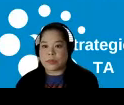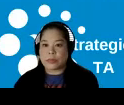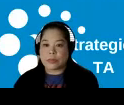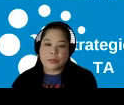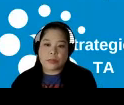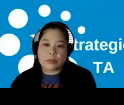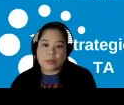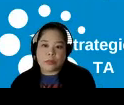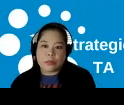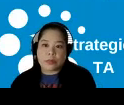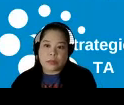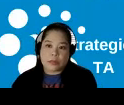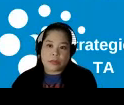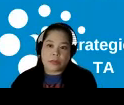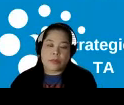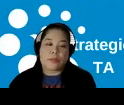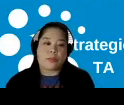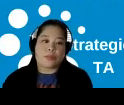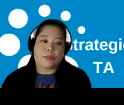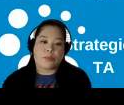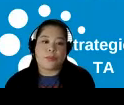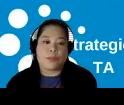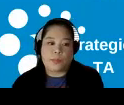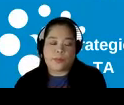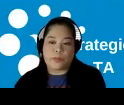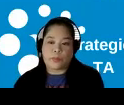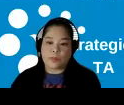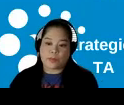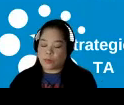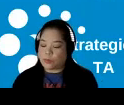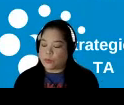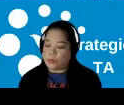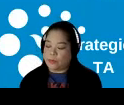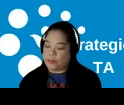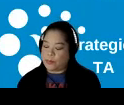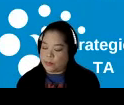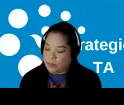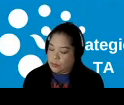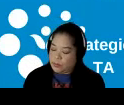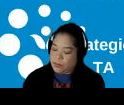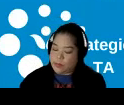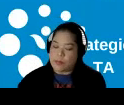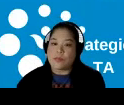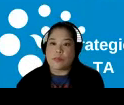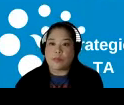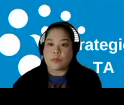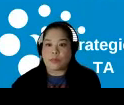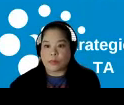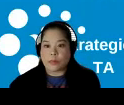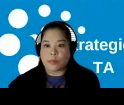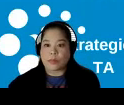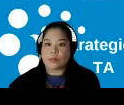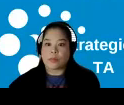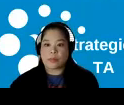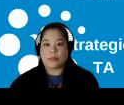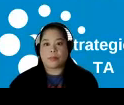that has a really high immigration population, and a lot of their students are involved in